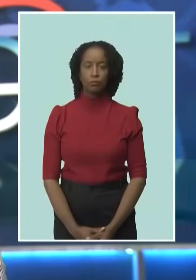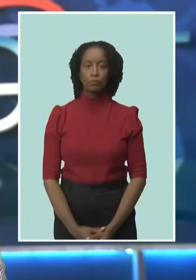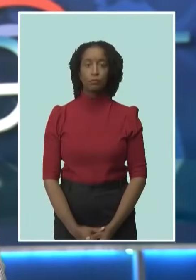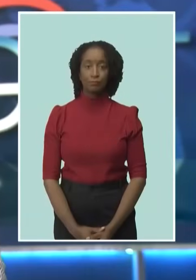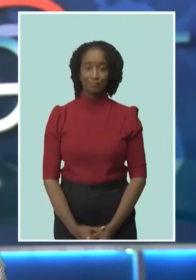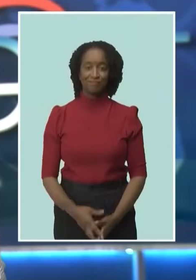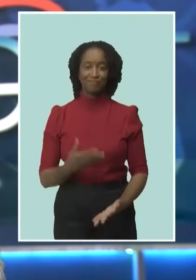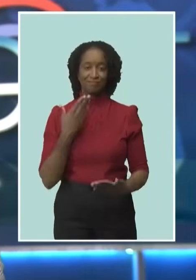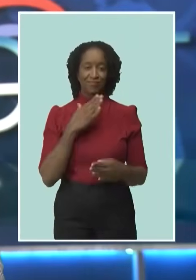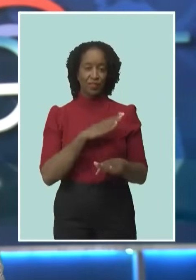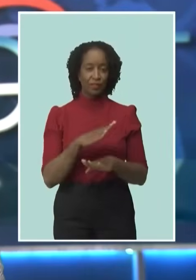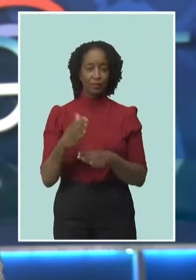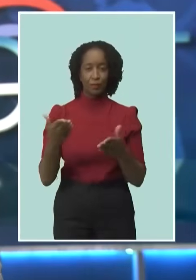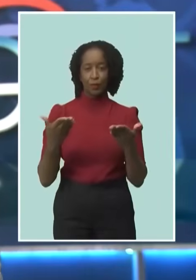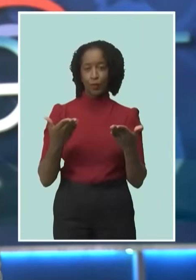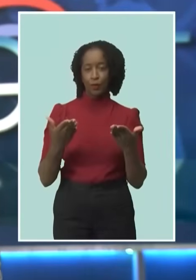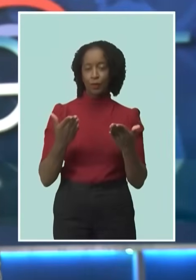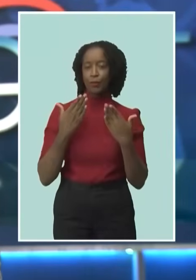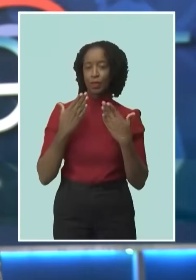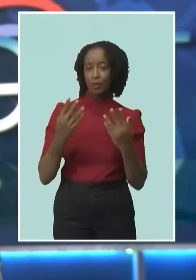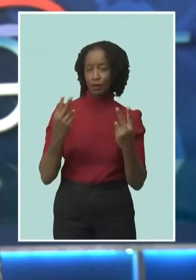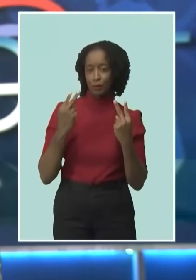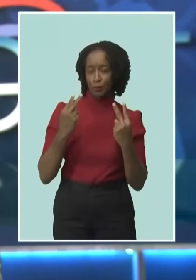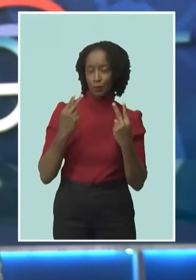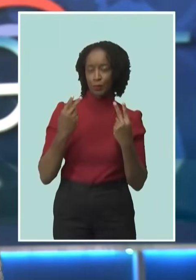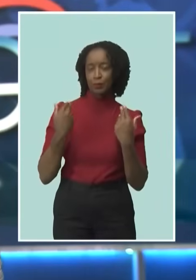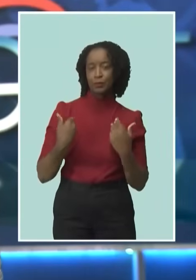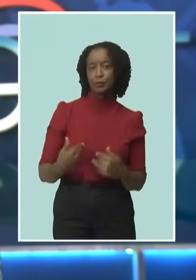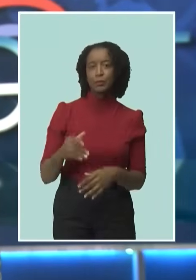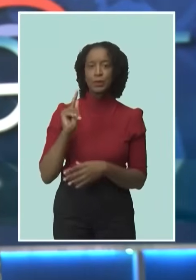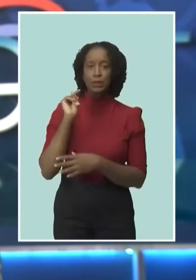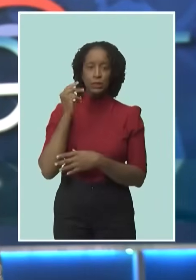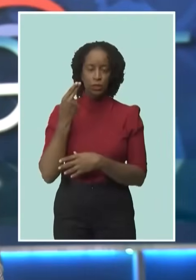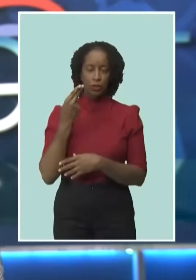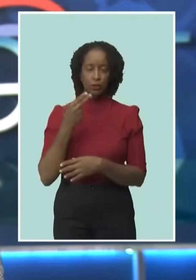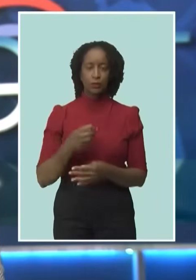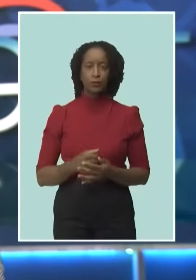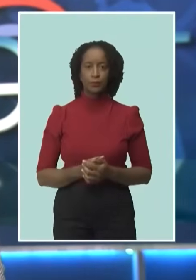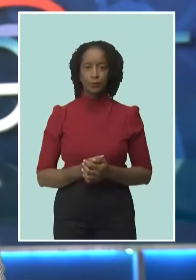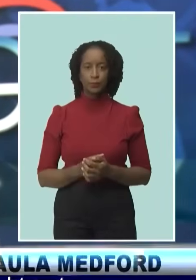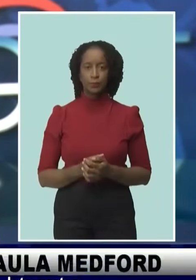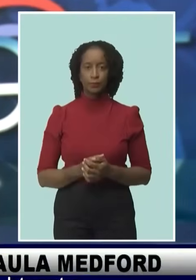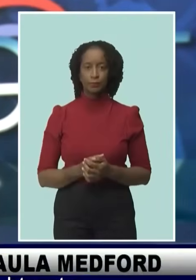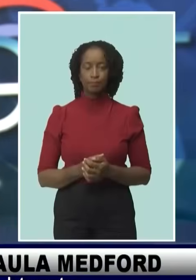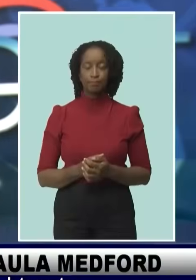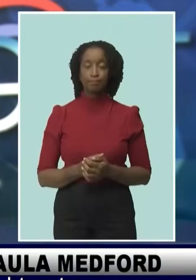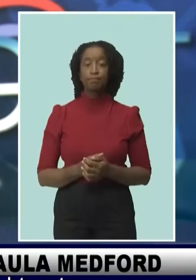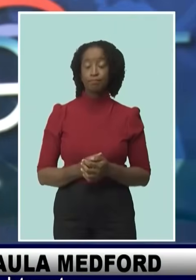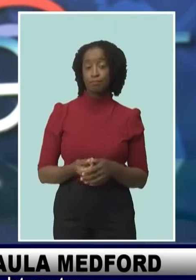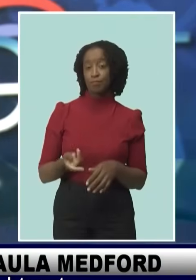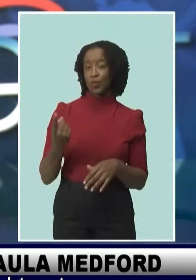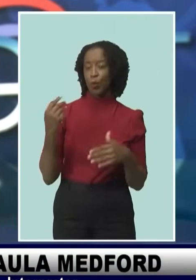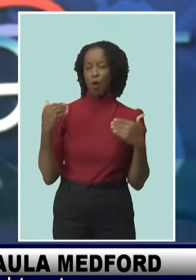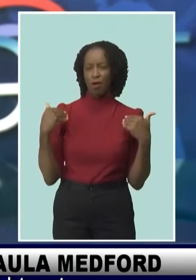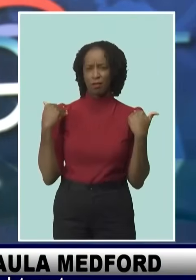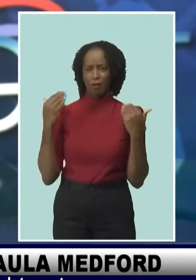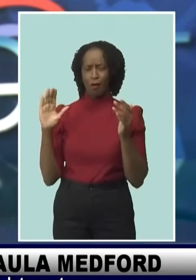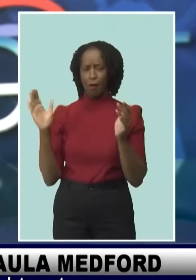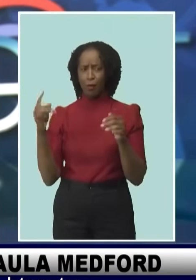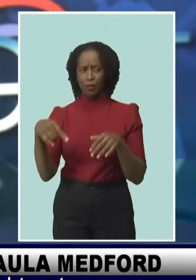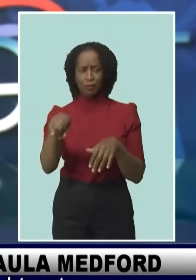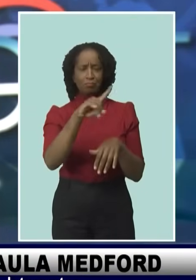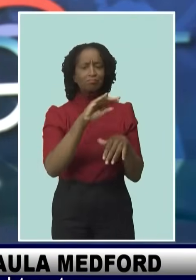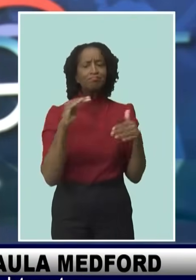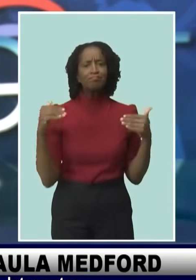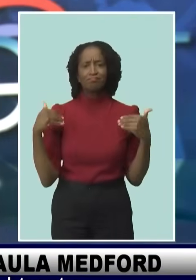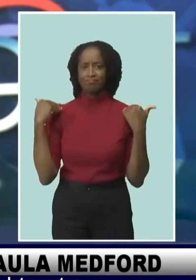Good evening and welcome. Thank you so much for joining us. I'm Tisha Hines with the details to the news. One of the youngest people ever elevated to the